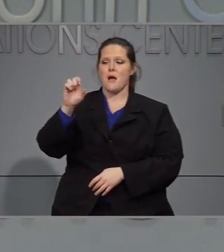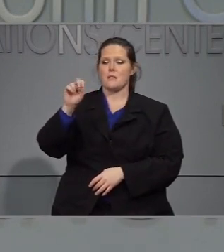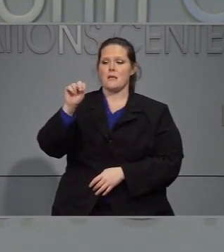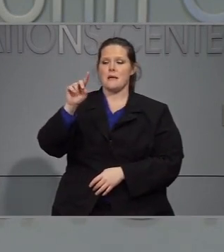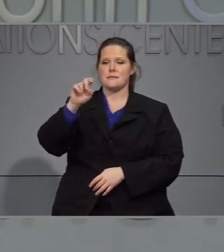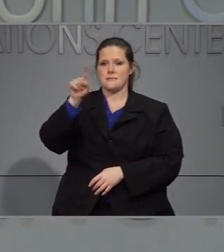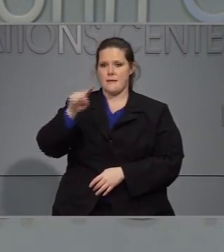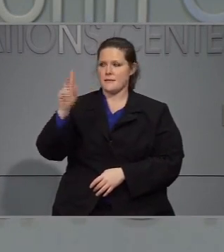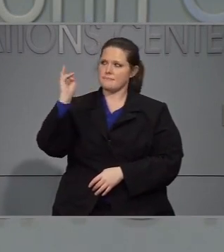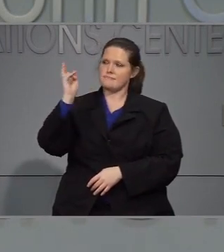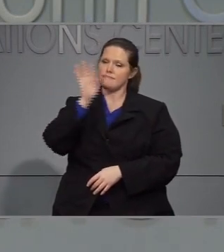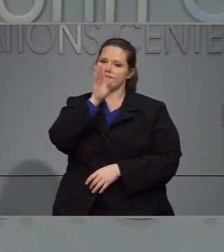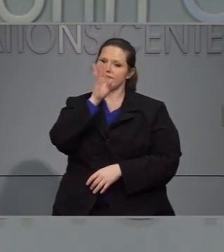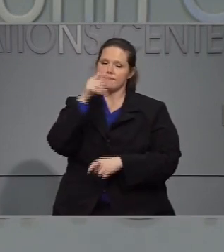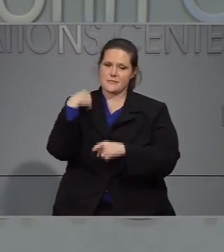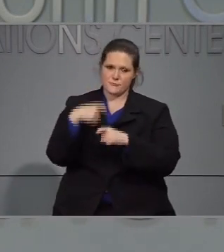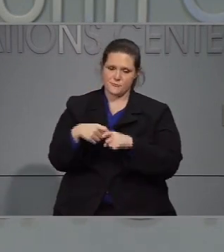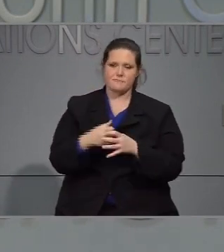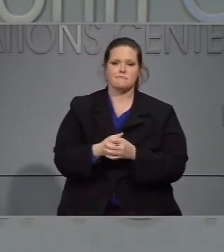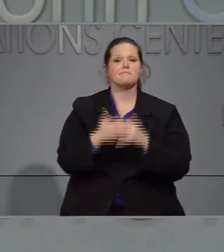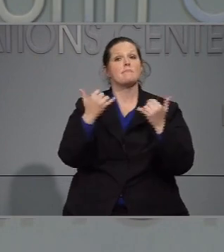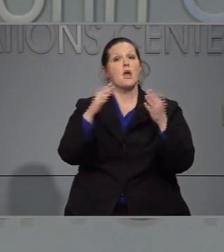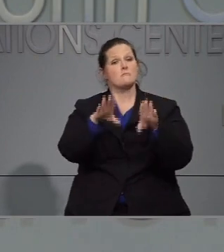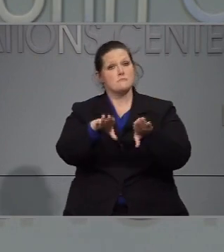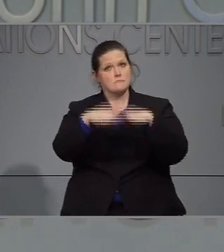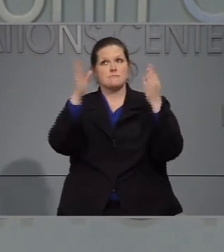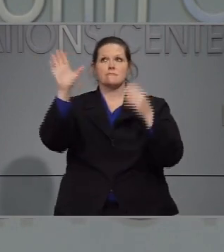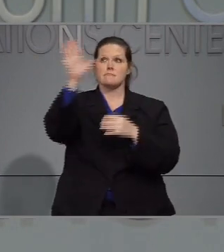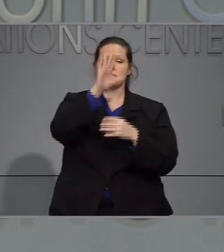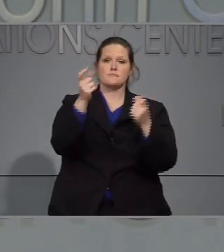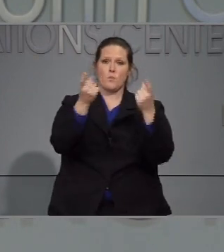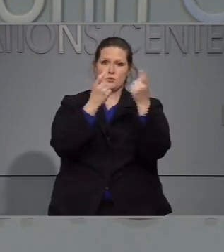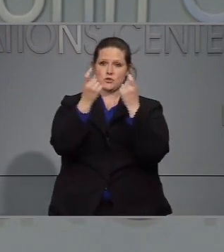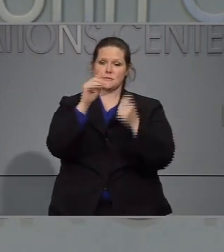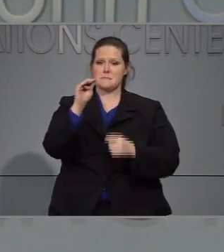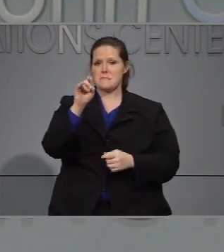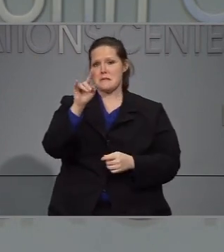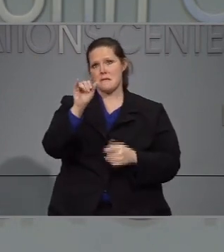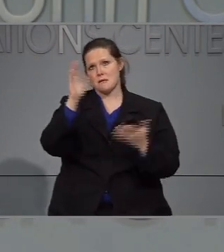yourself and your organization, we would appreciate it, and we'll take the first one.